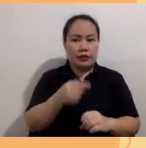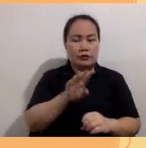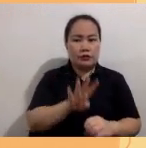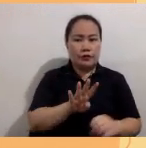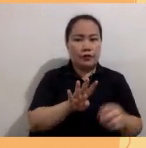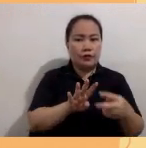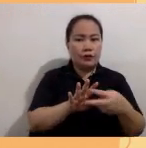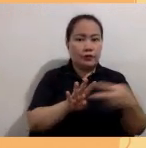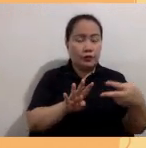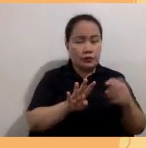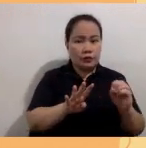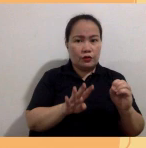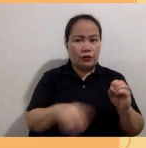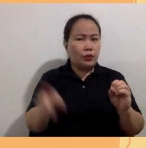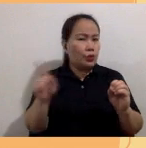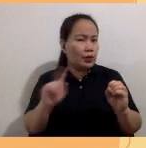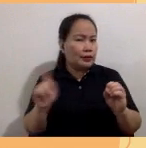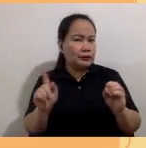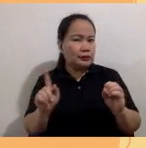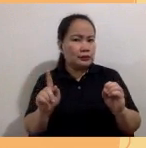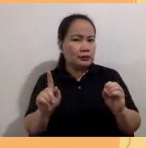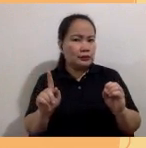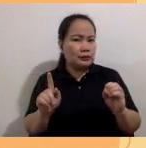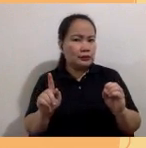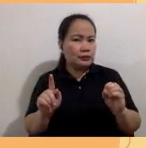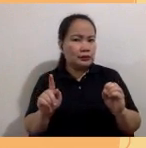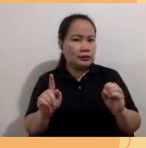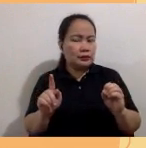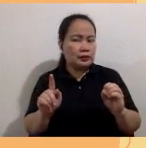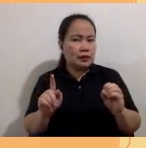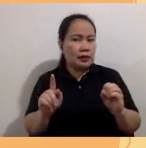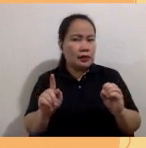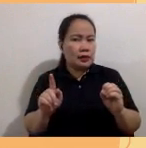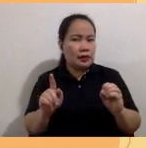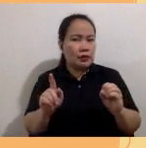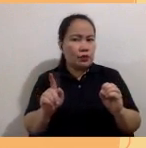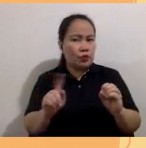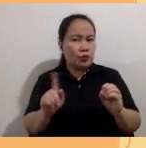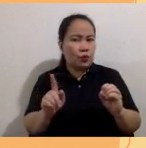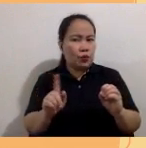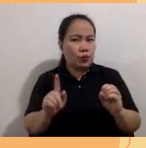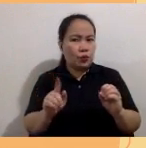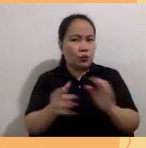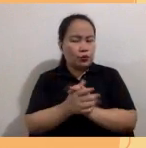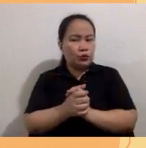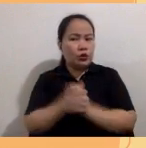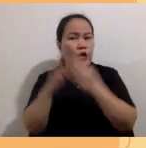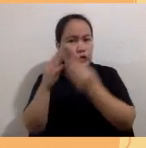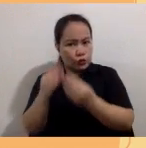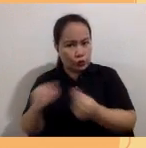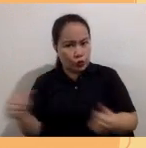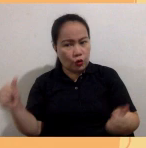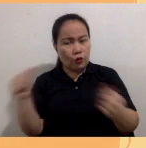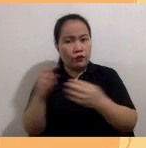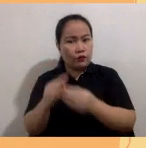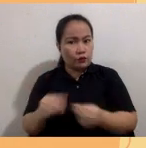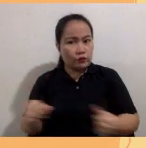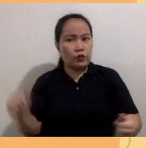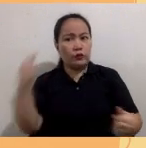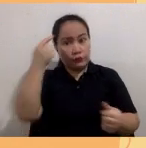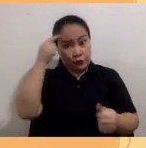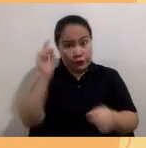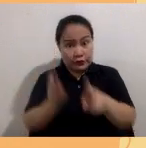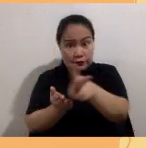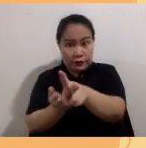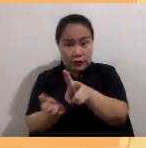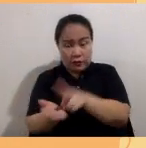equate to 0, so equals 0. Okay? Yun ang ibig sabihin ng equate. Next, solve for the